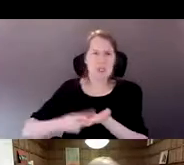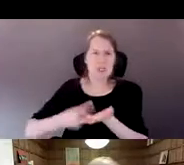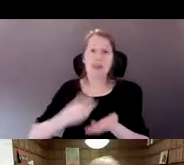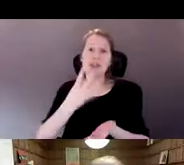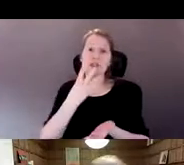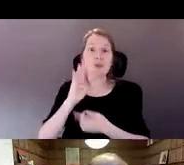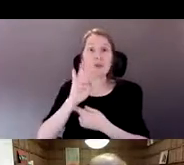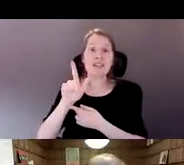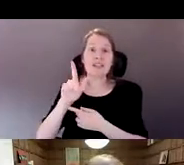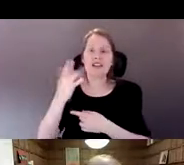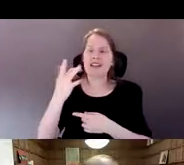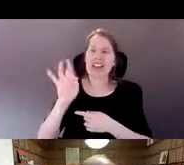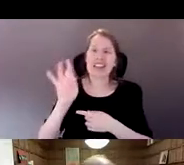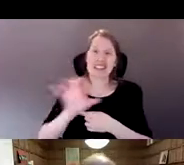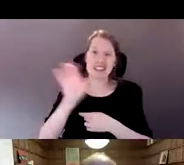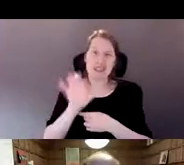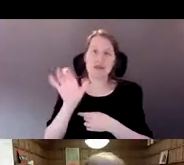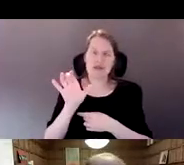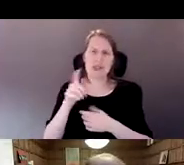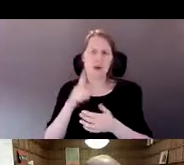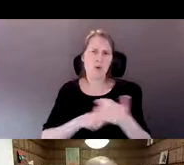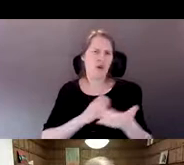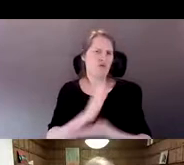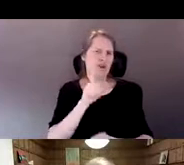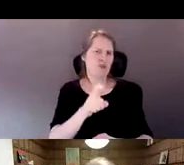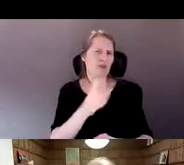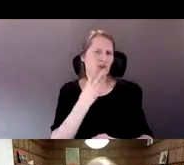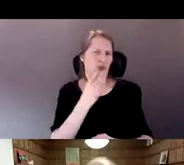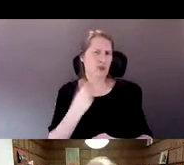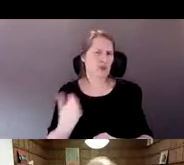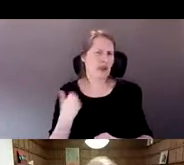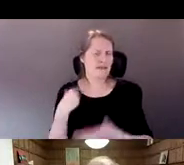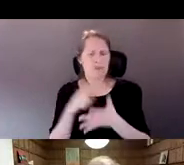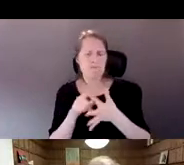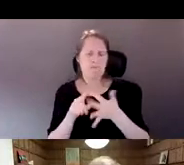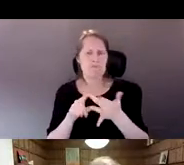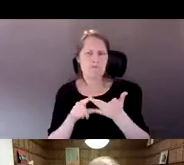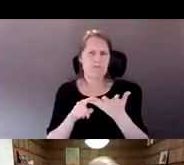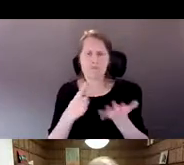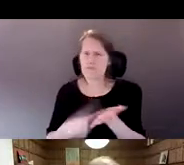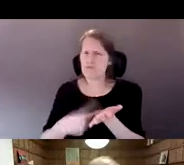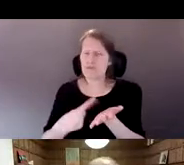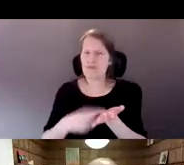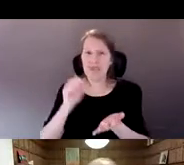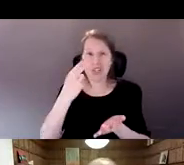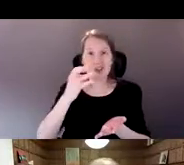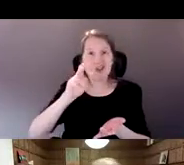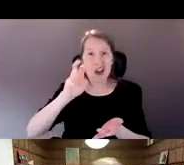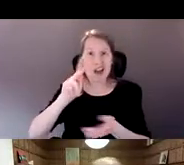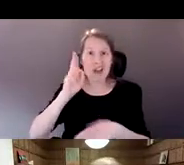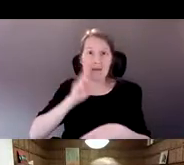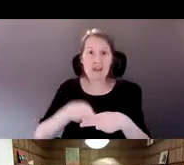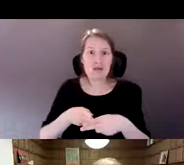England in the 18th century about what rights Jewish inhabitants of England should have, Shylock is brought up as exhibit